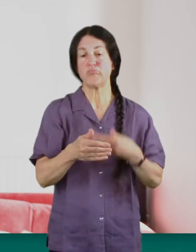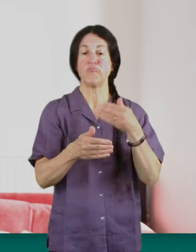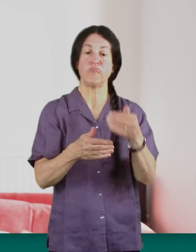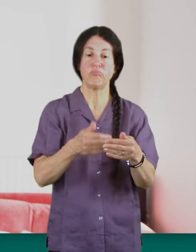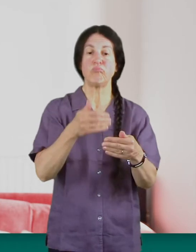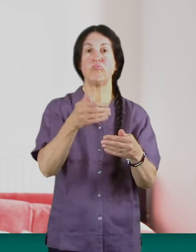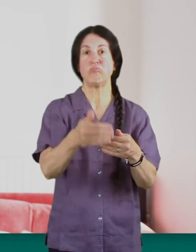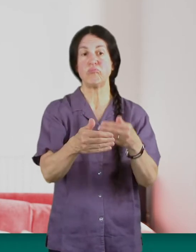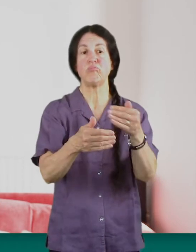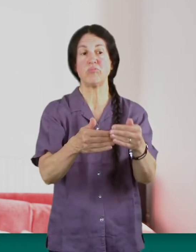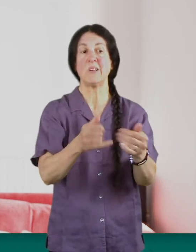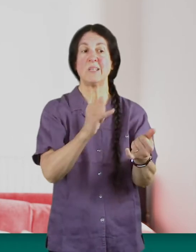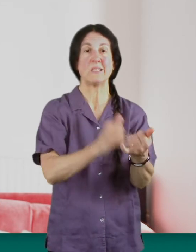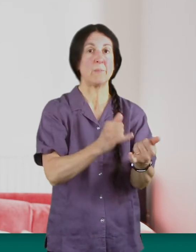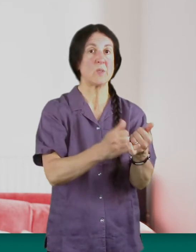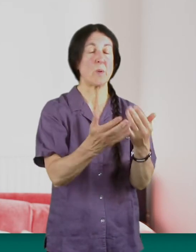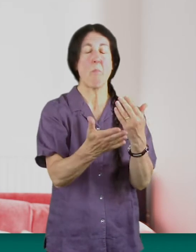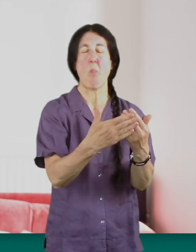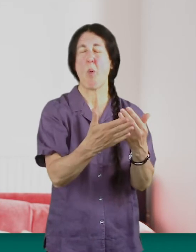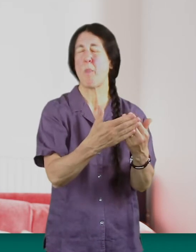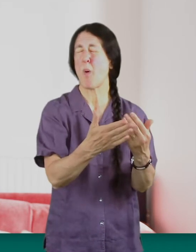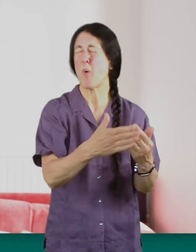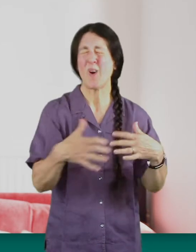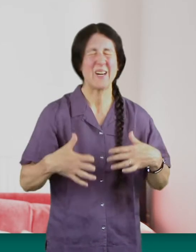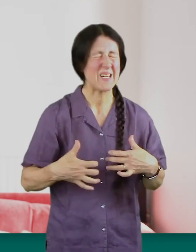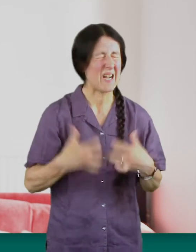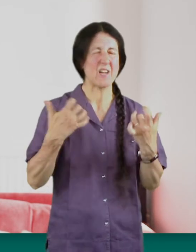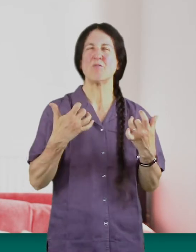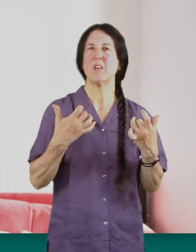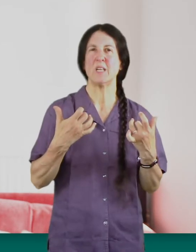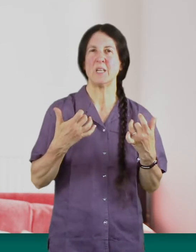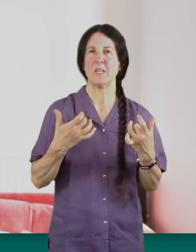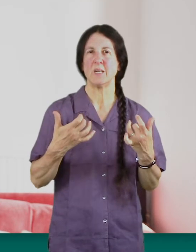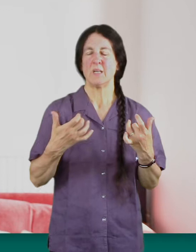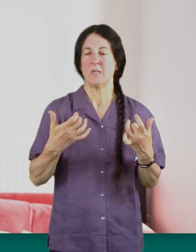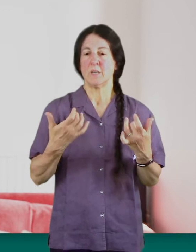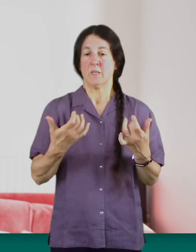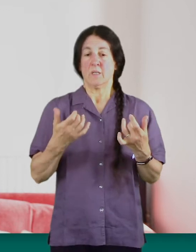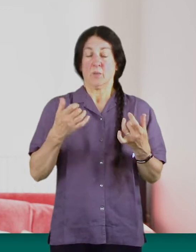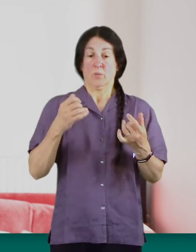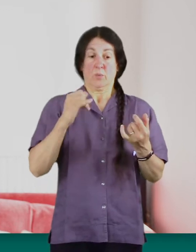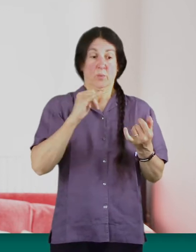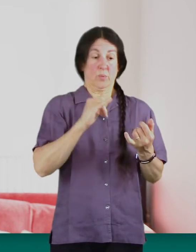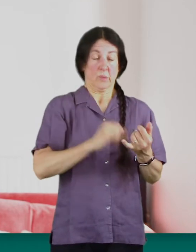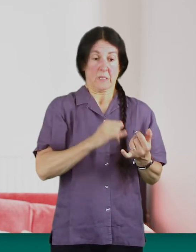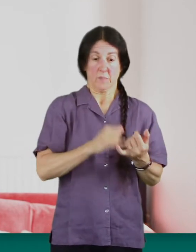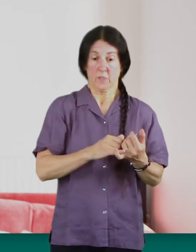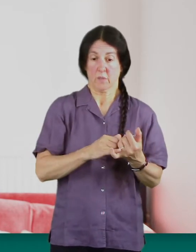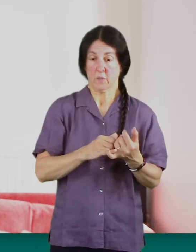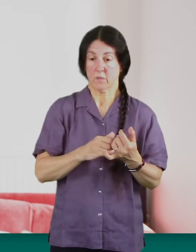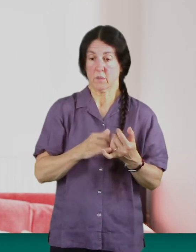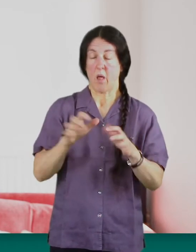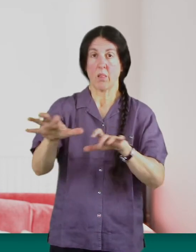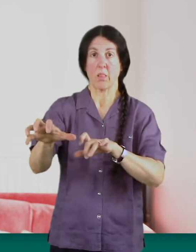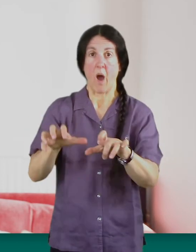of rage from Samson. And he tears a lion to pieces, which breaks his Nazirite vow of touching the